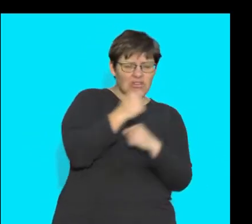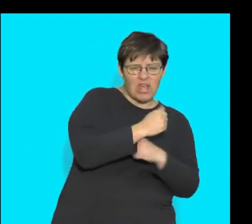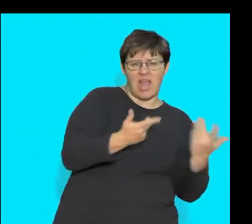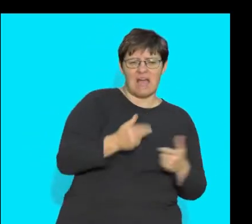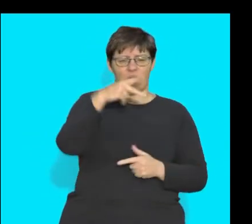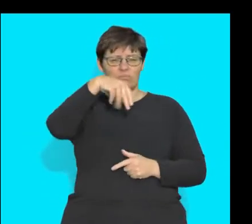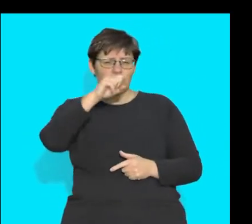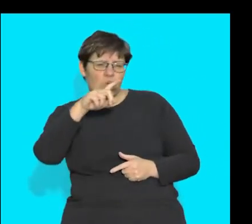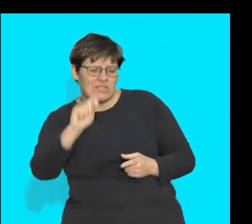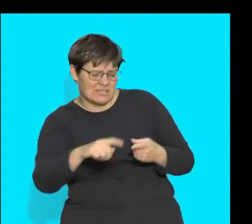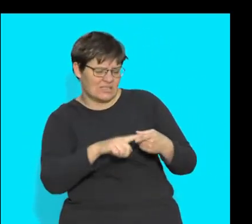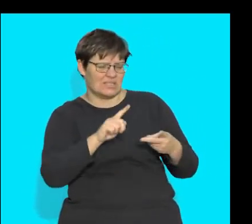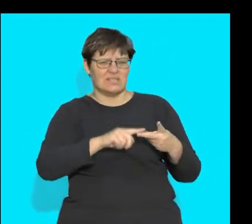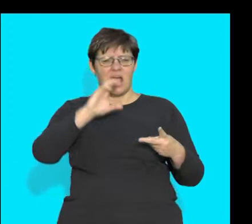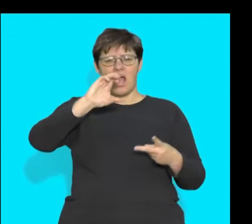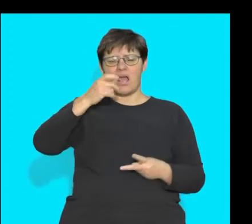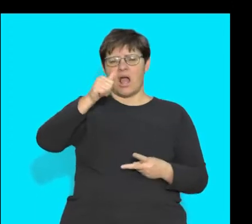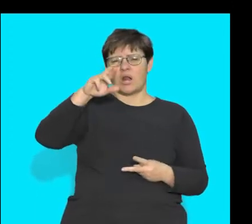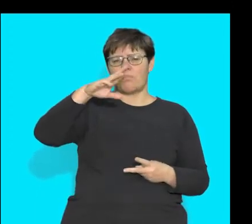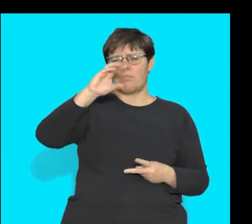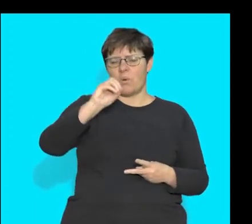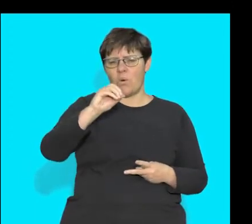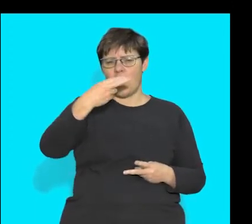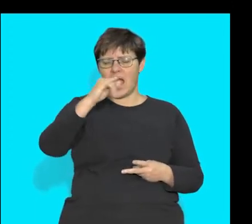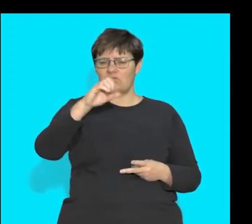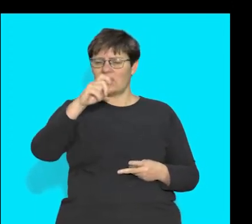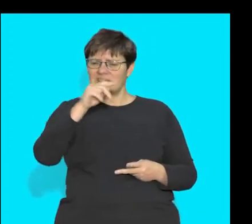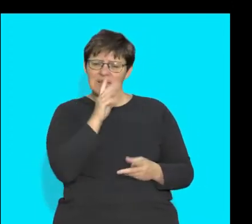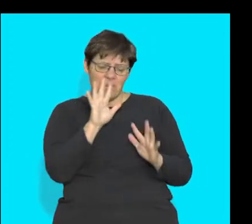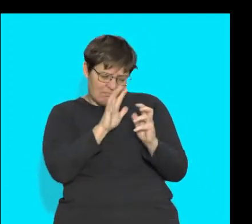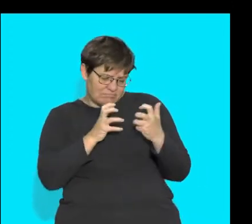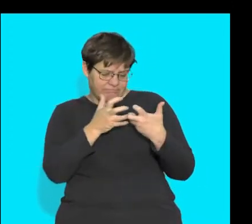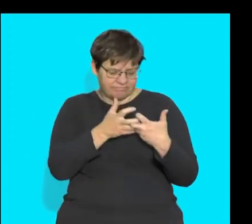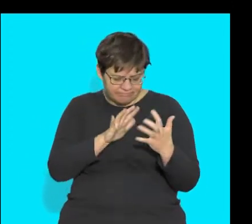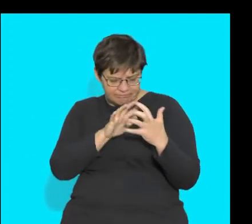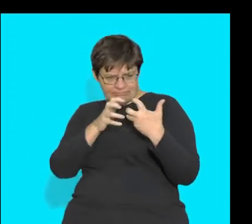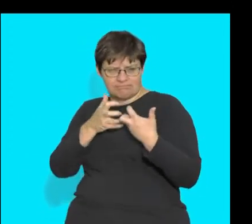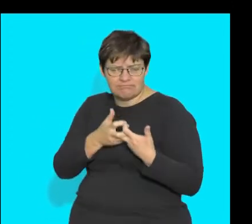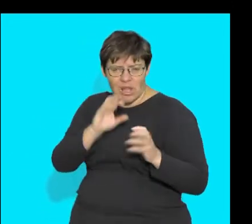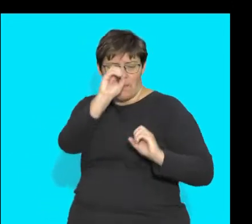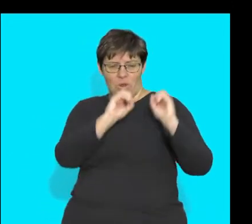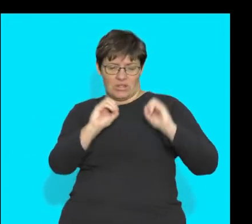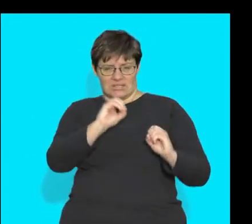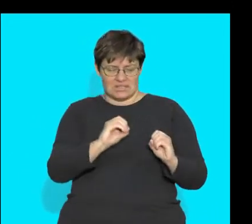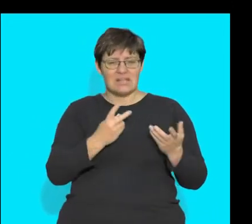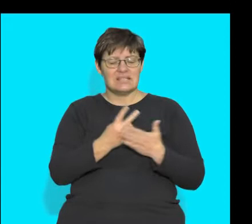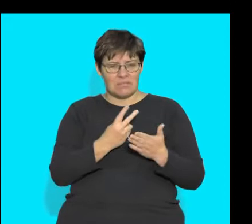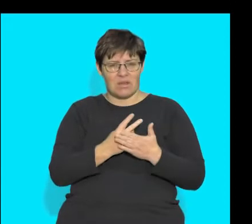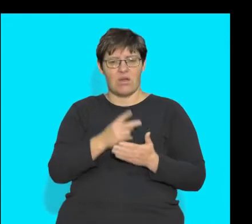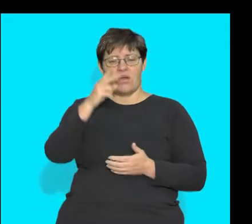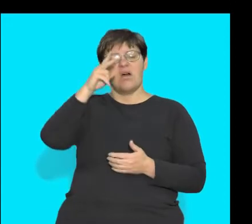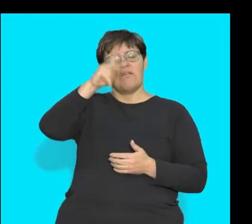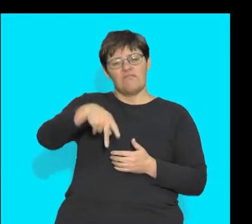there are proteins that fit into this fluid mosaic molecule, and these little